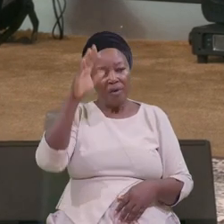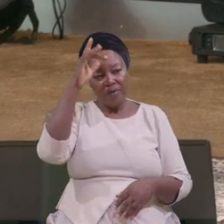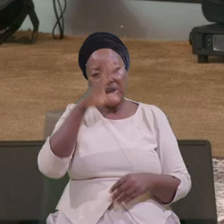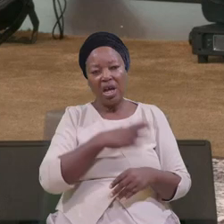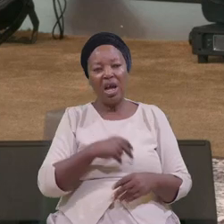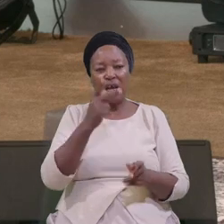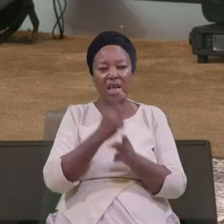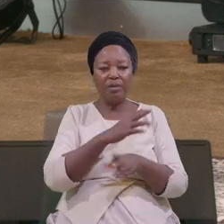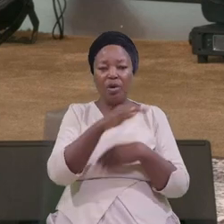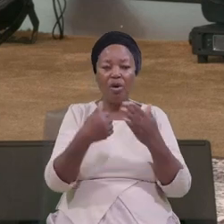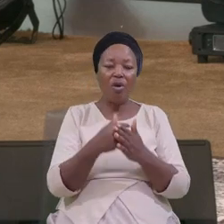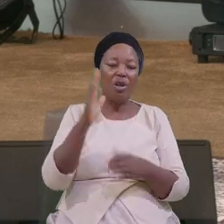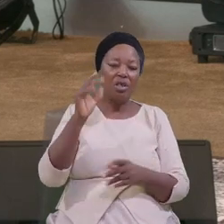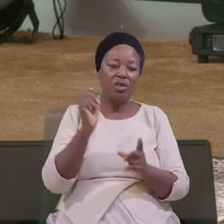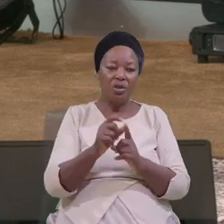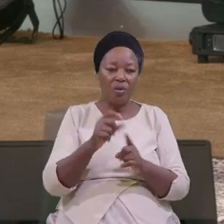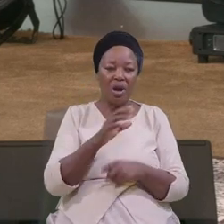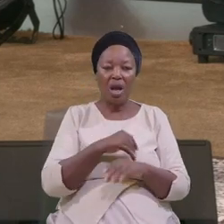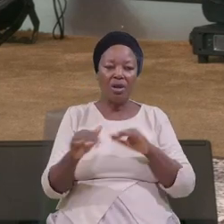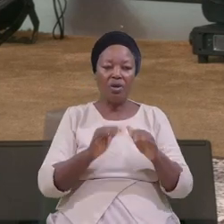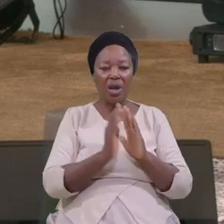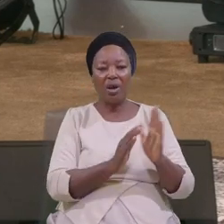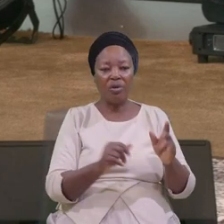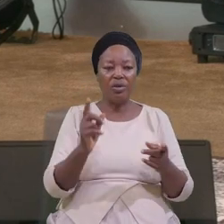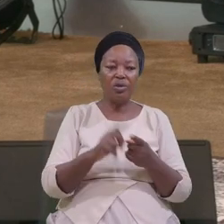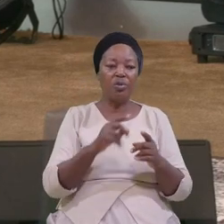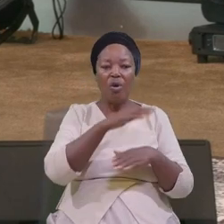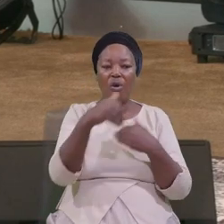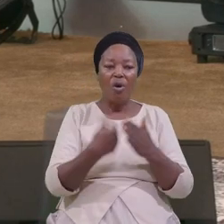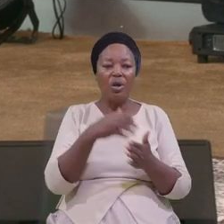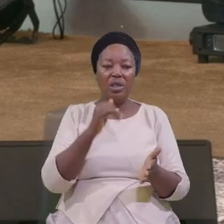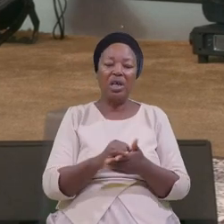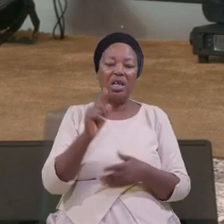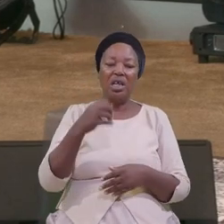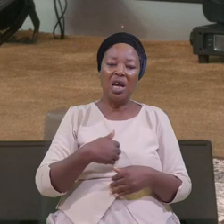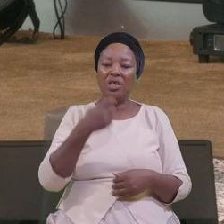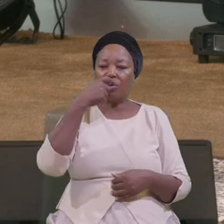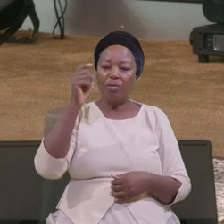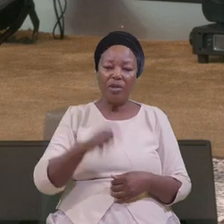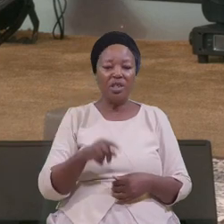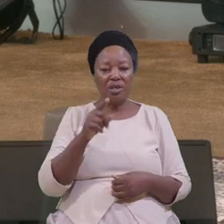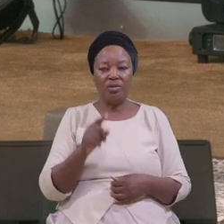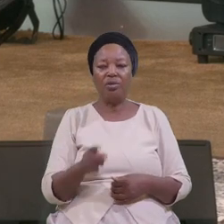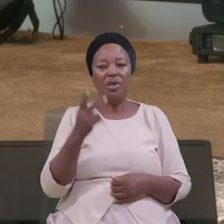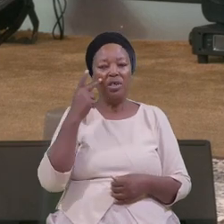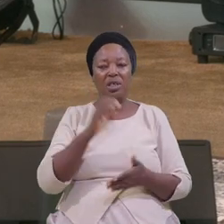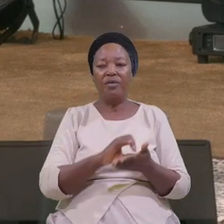precepts, and done according to all that he has commanded you. Look at